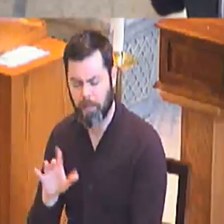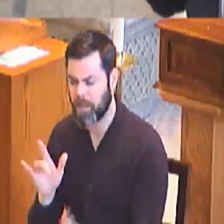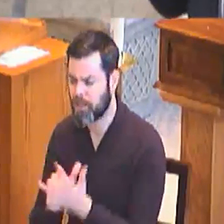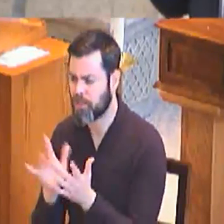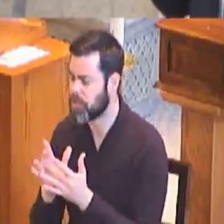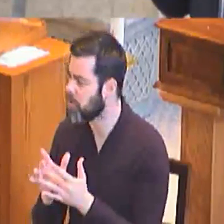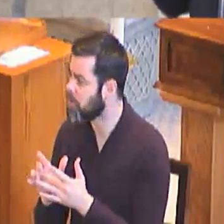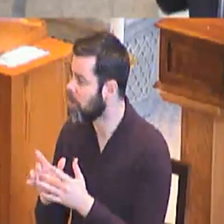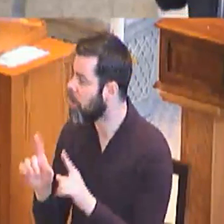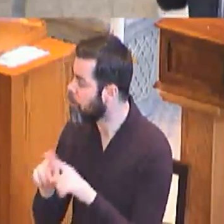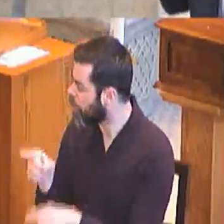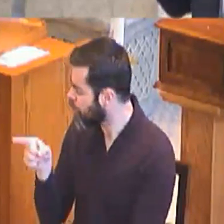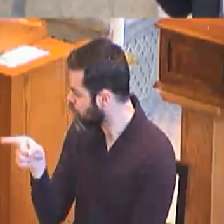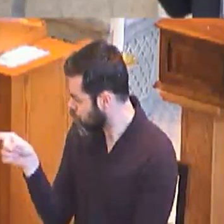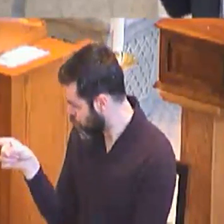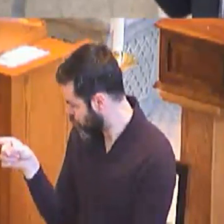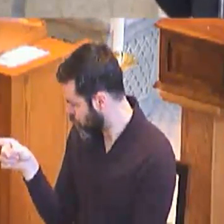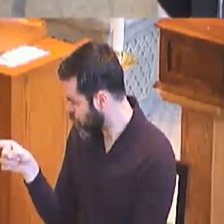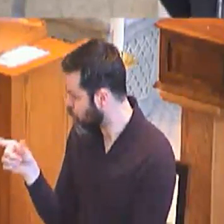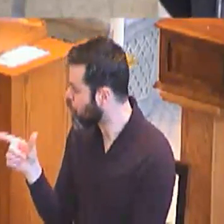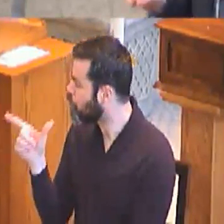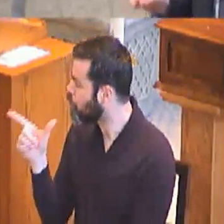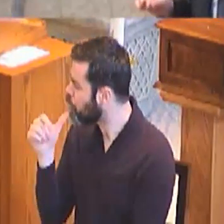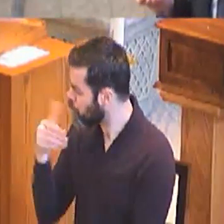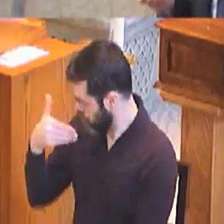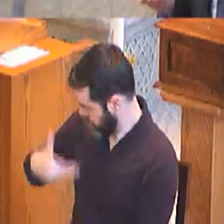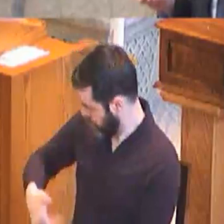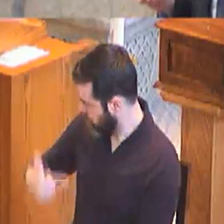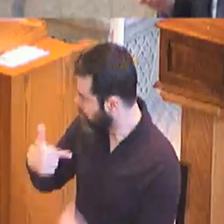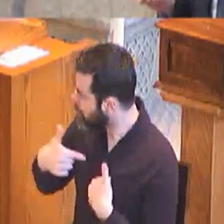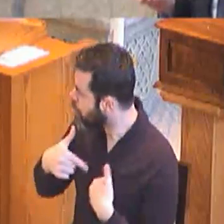you say that I am?"